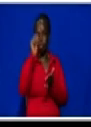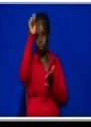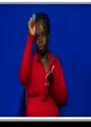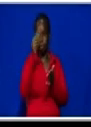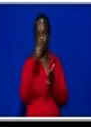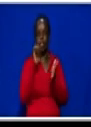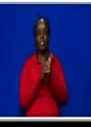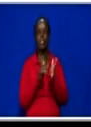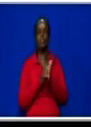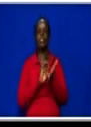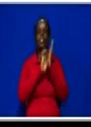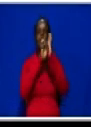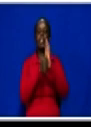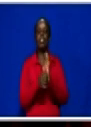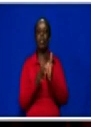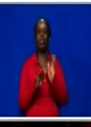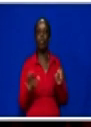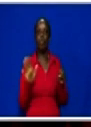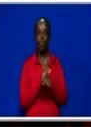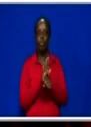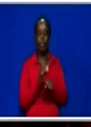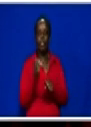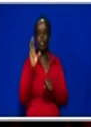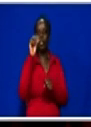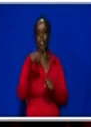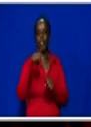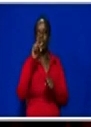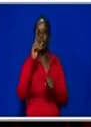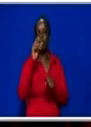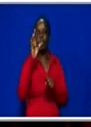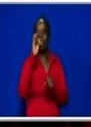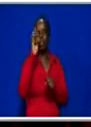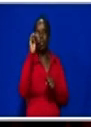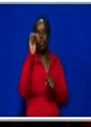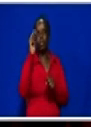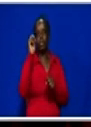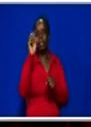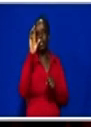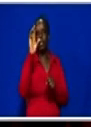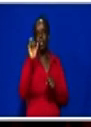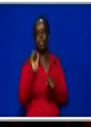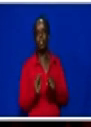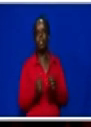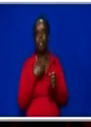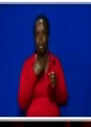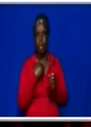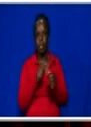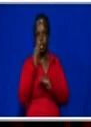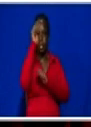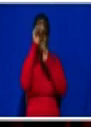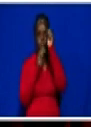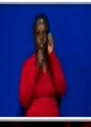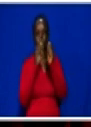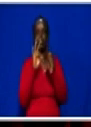an example of complete dominance. The dominant allele has masked the expression of